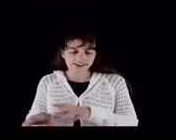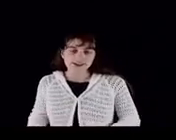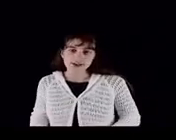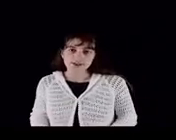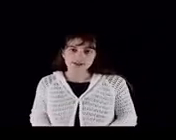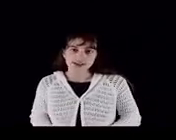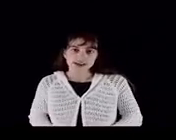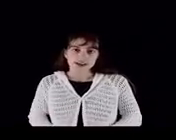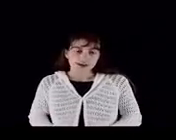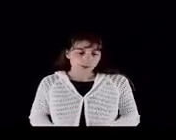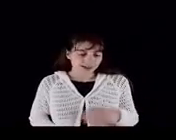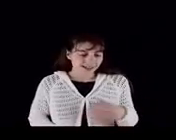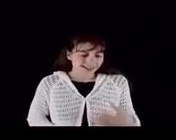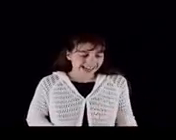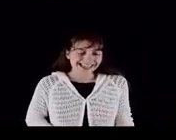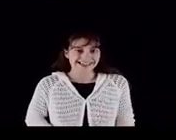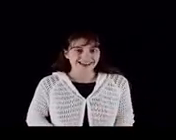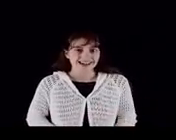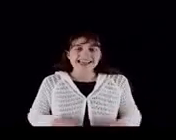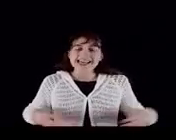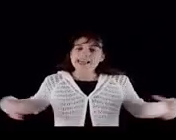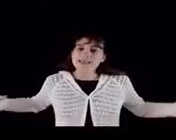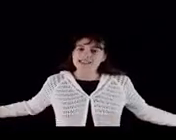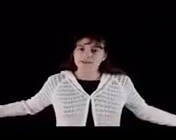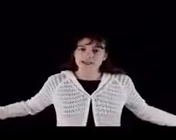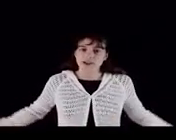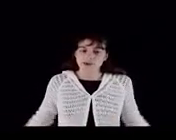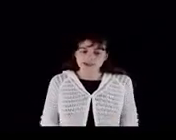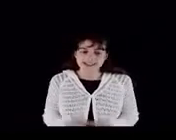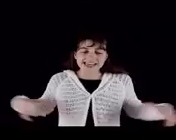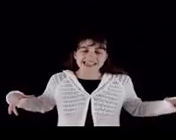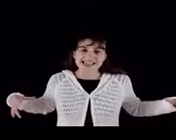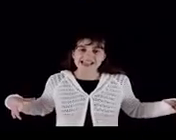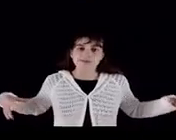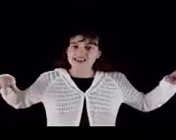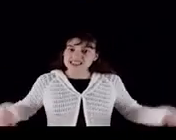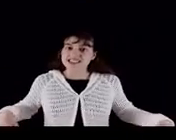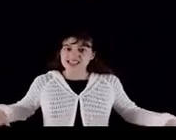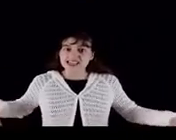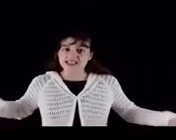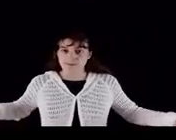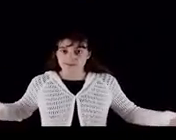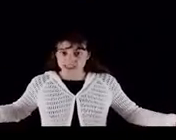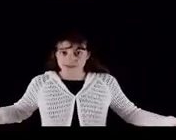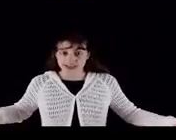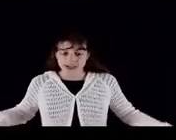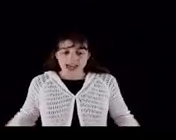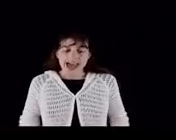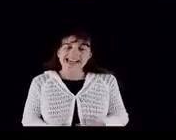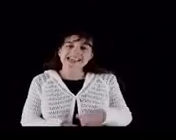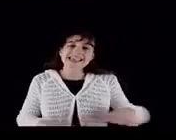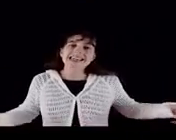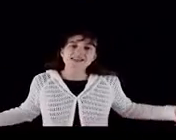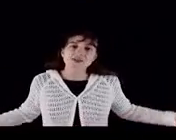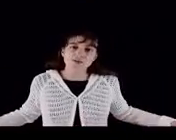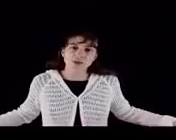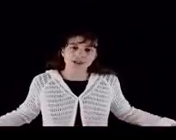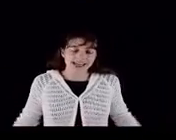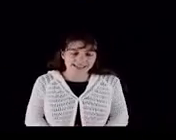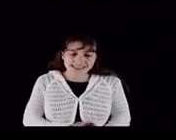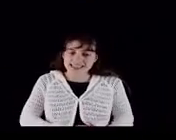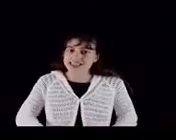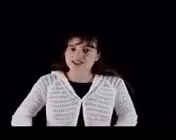this earth, where Satan claims his dominion, where Satan claims that this is his sphere and he is